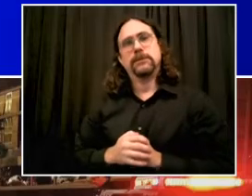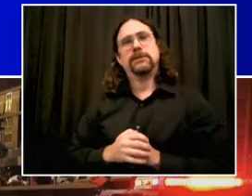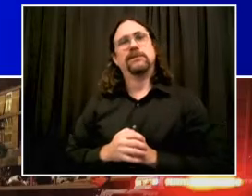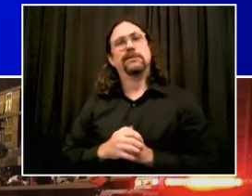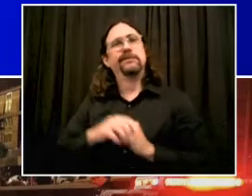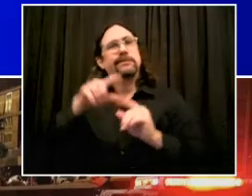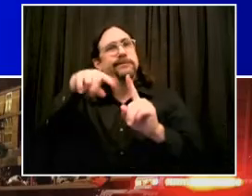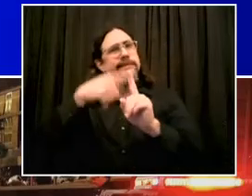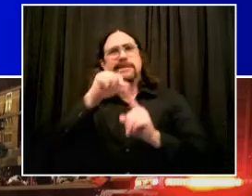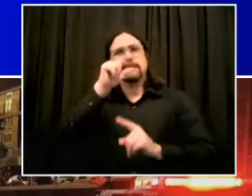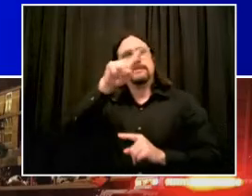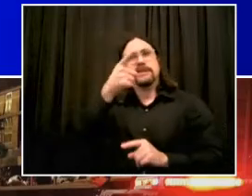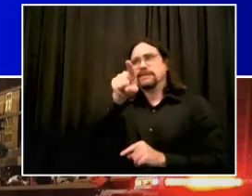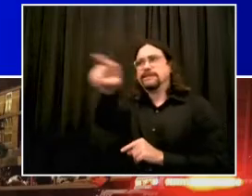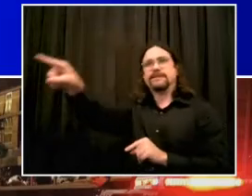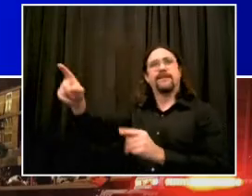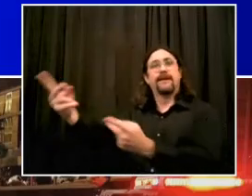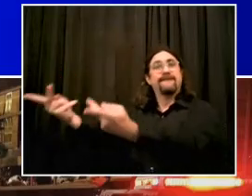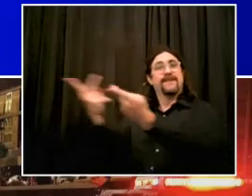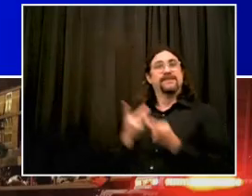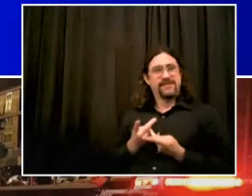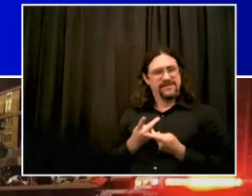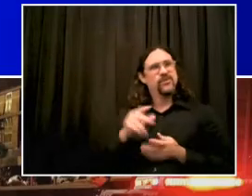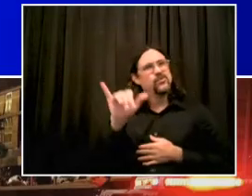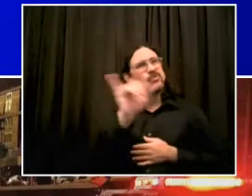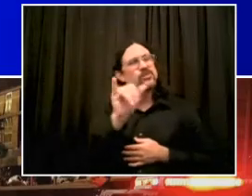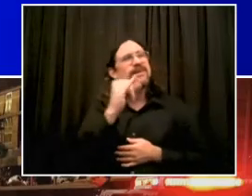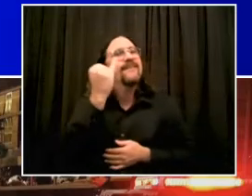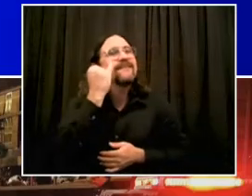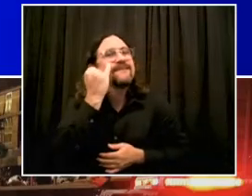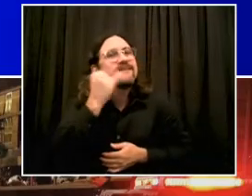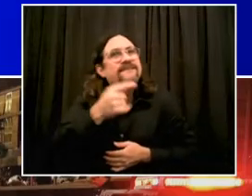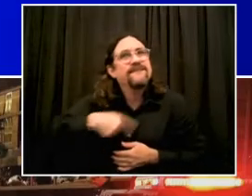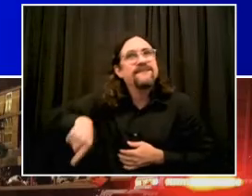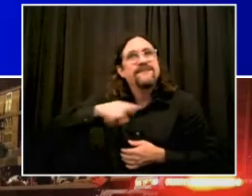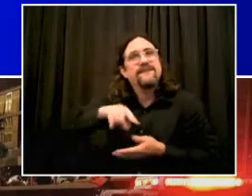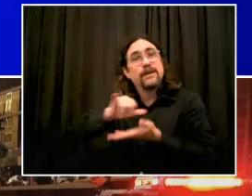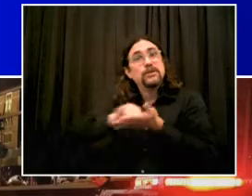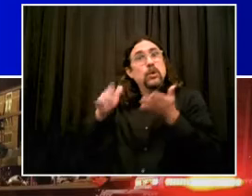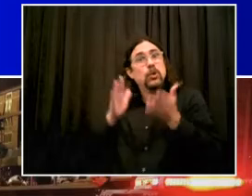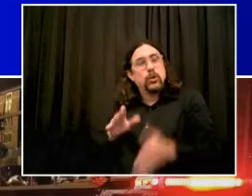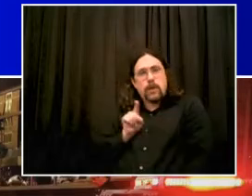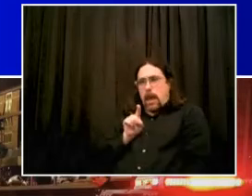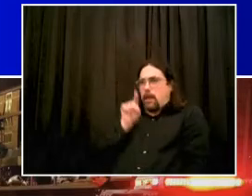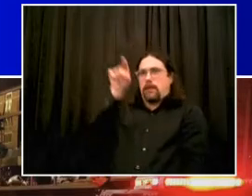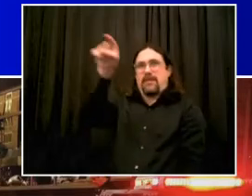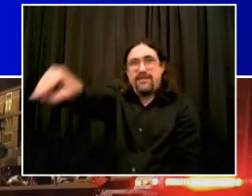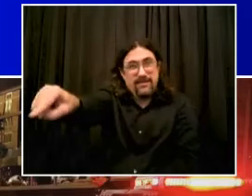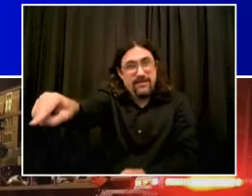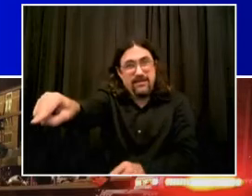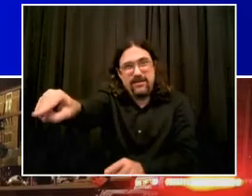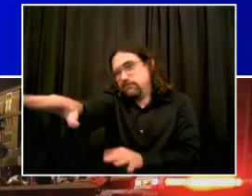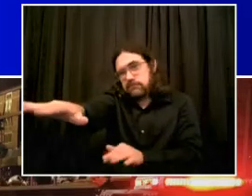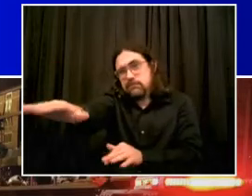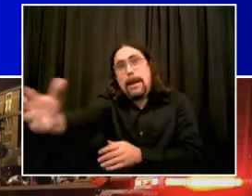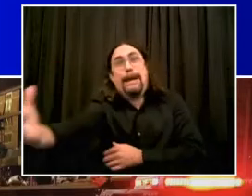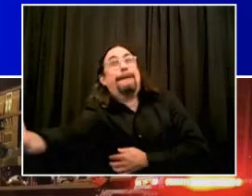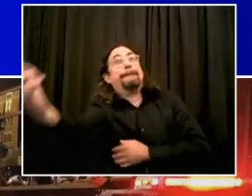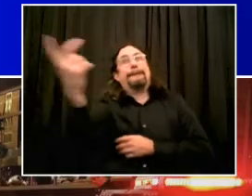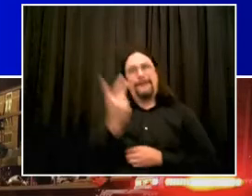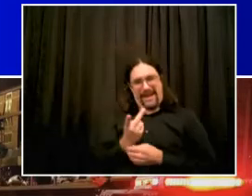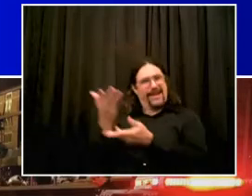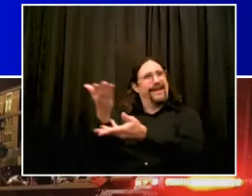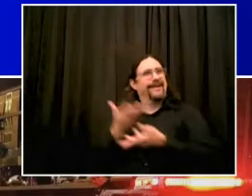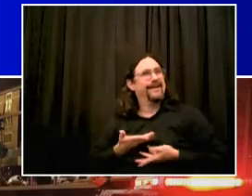a 14-day mandatory quarantine in place. We need to make sure that quarantine